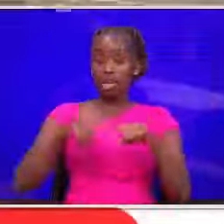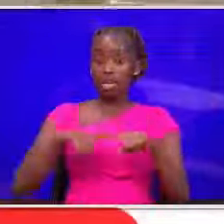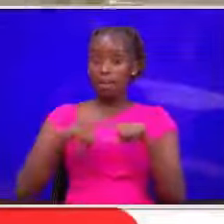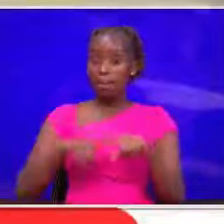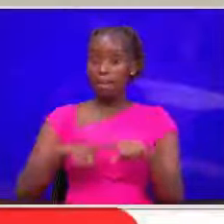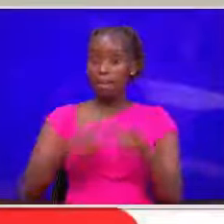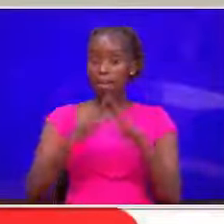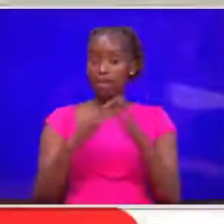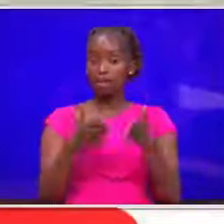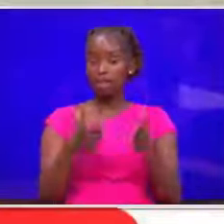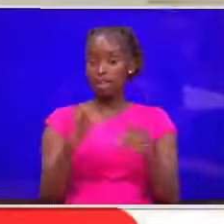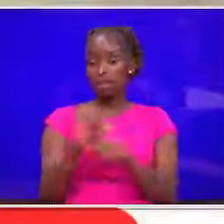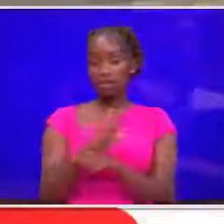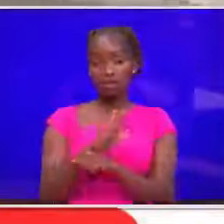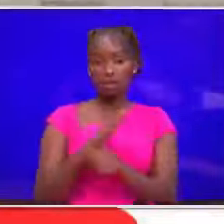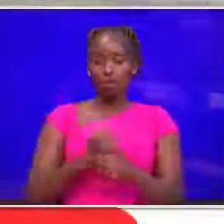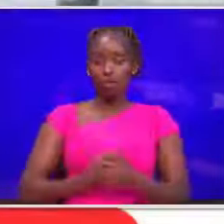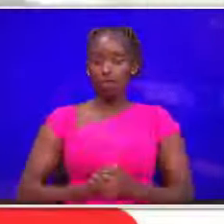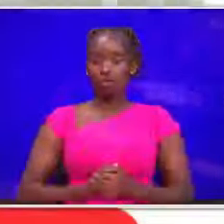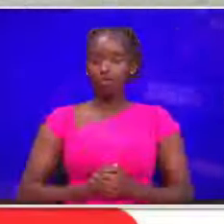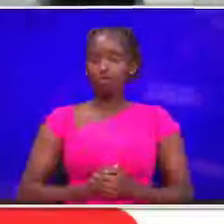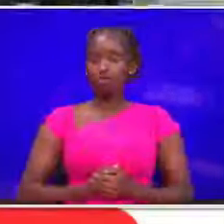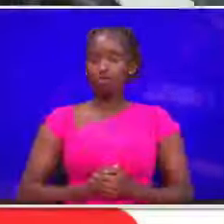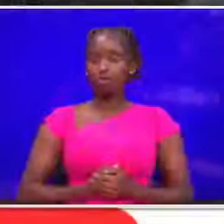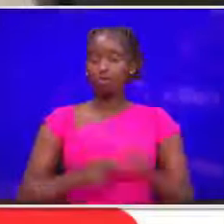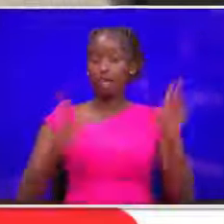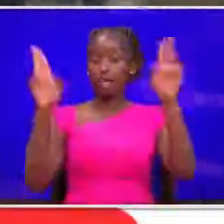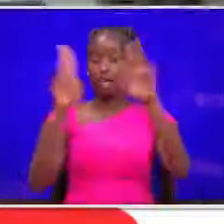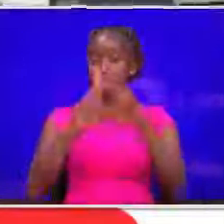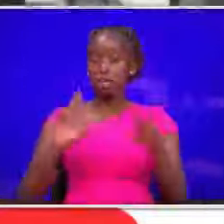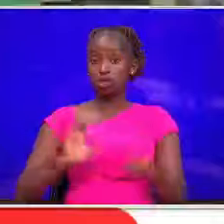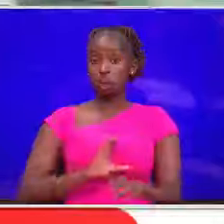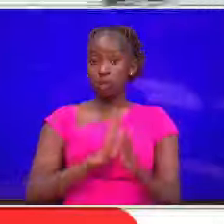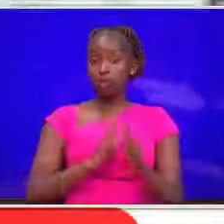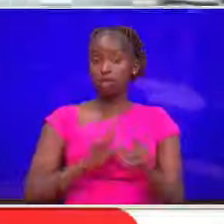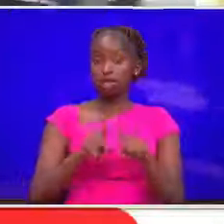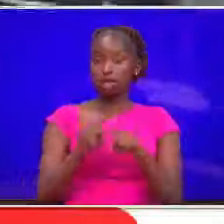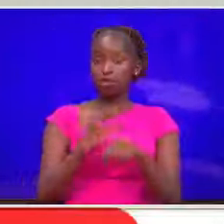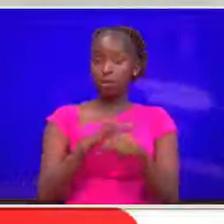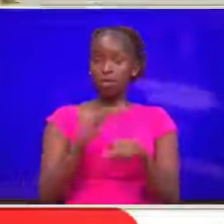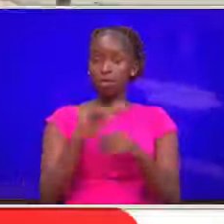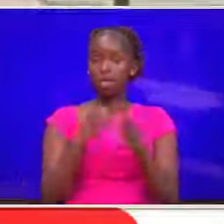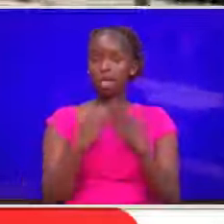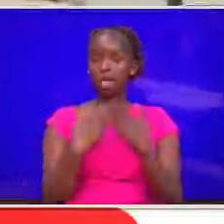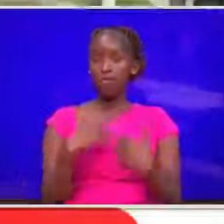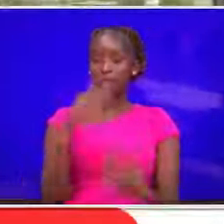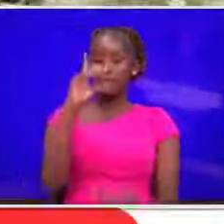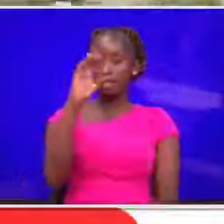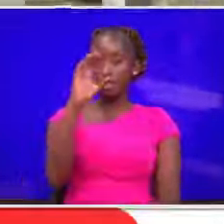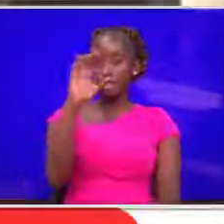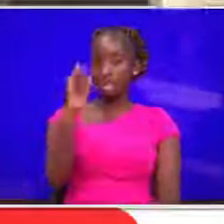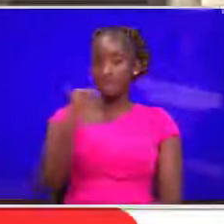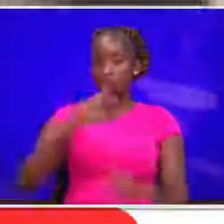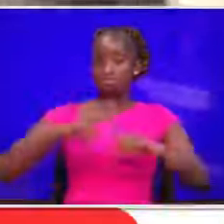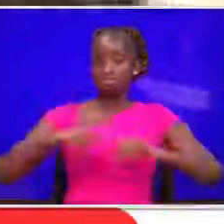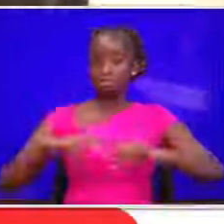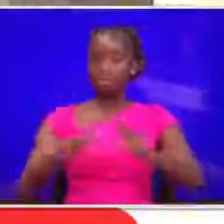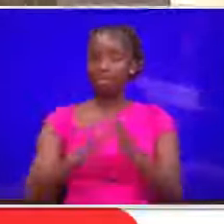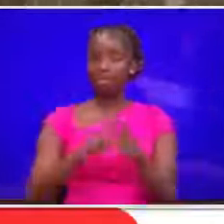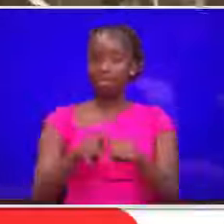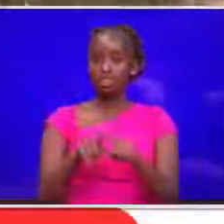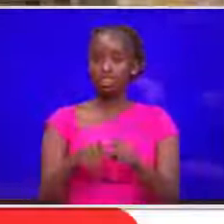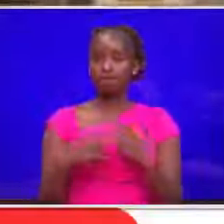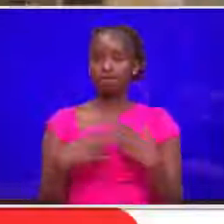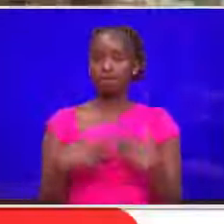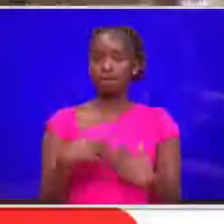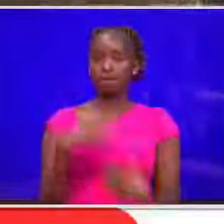fully. The International Commission of Jurists has also called upon the Director of Criminal Investigations and the Inspector General of the